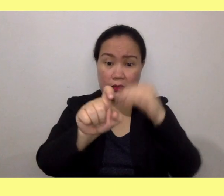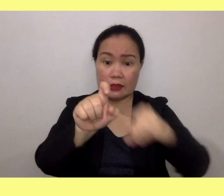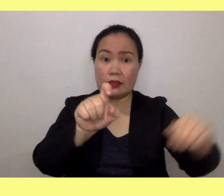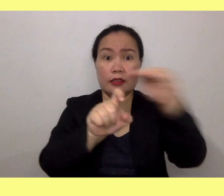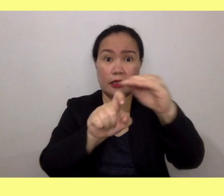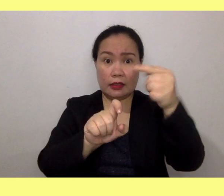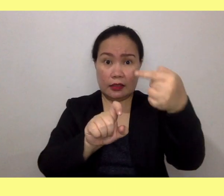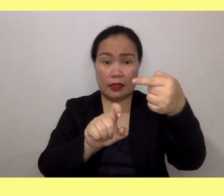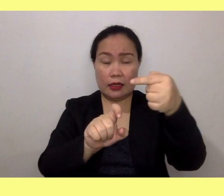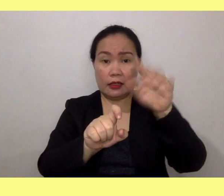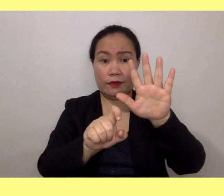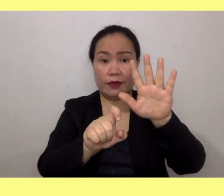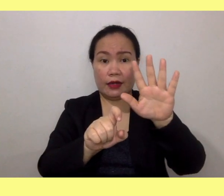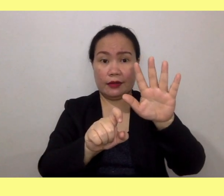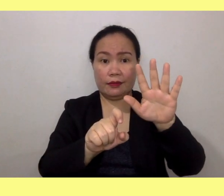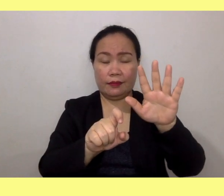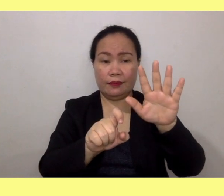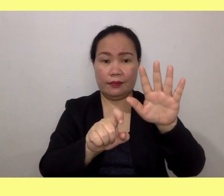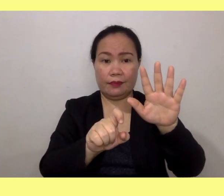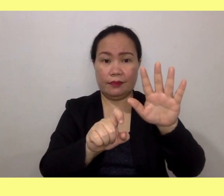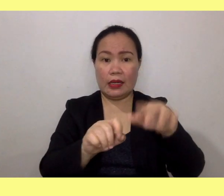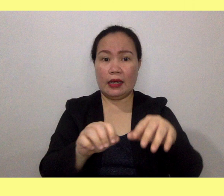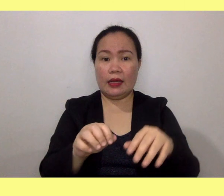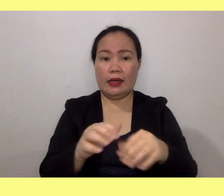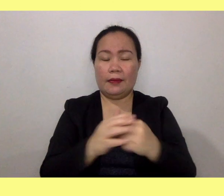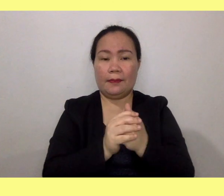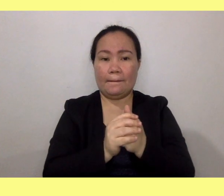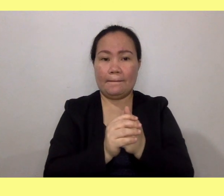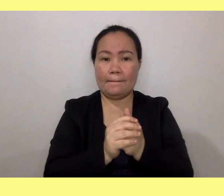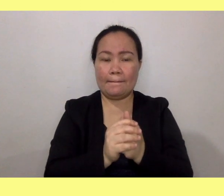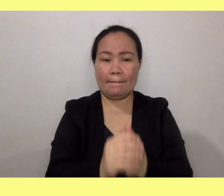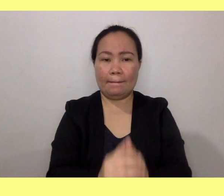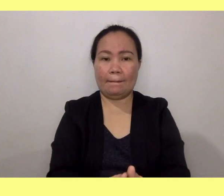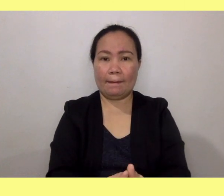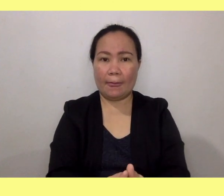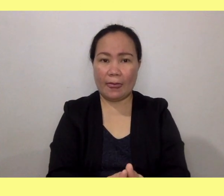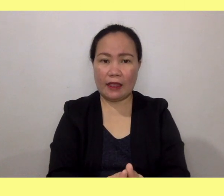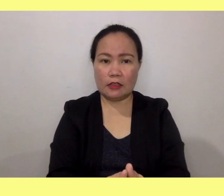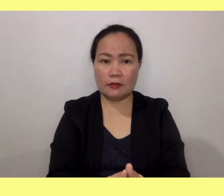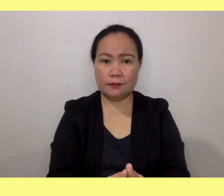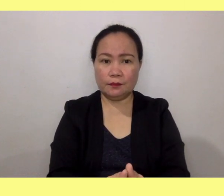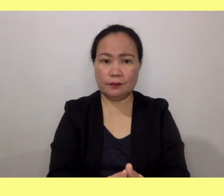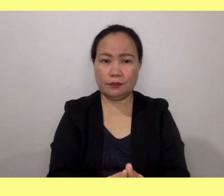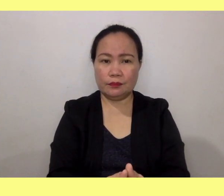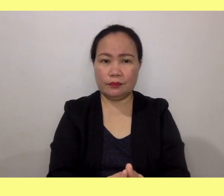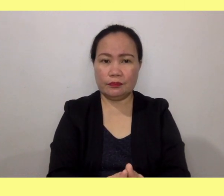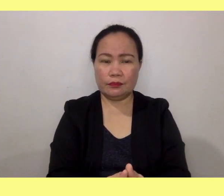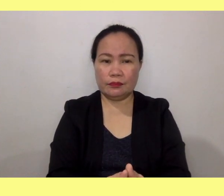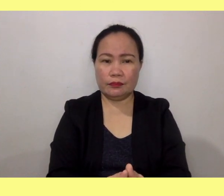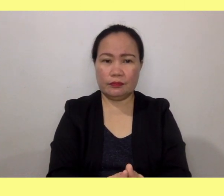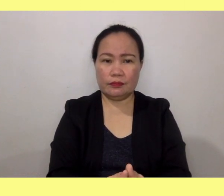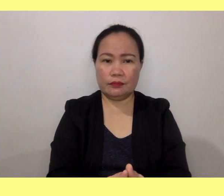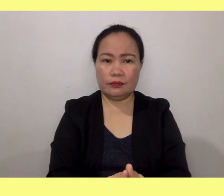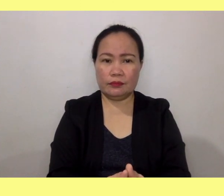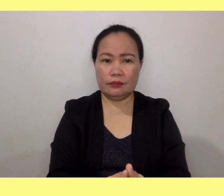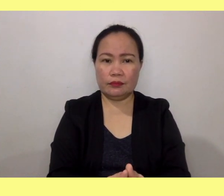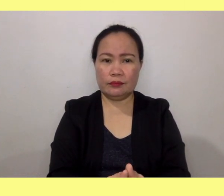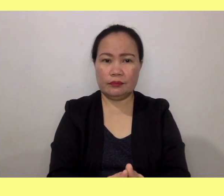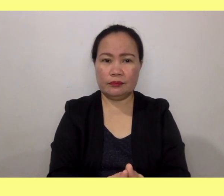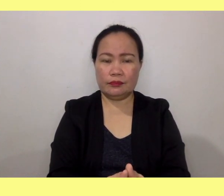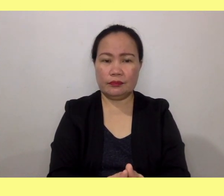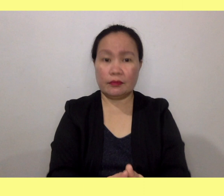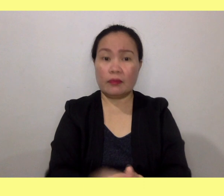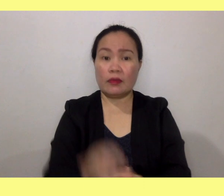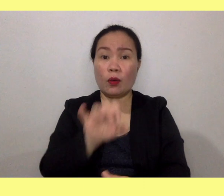Alright, so therefore, the range of values of y, so this is y ha, kanina x, sorry for the typo. So, this